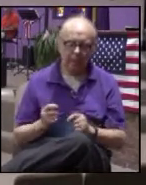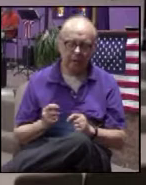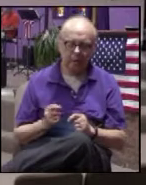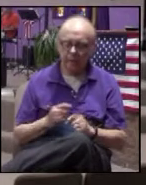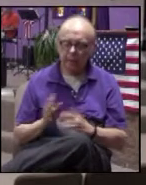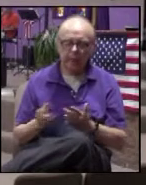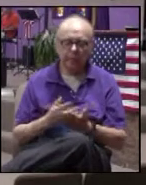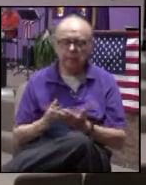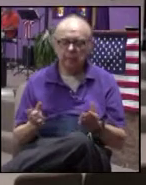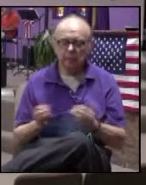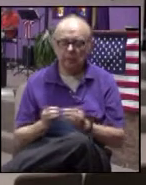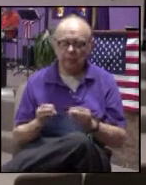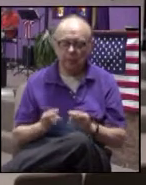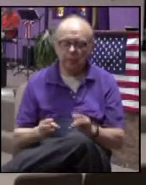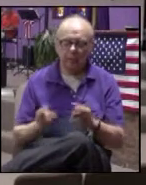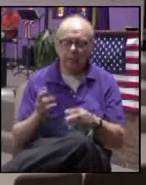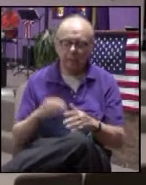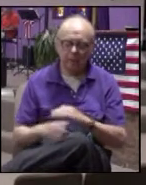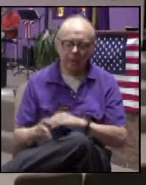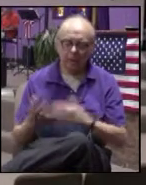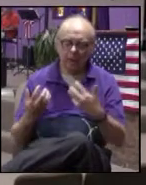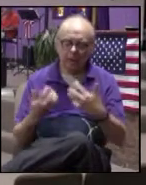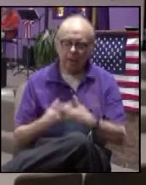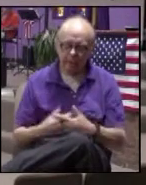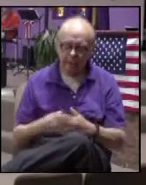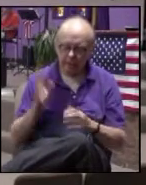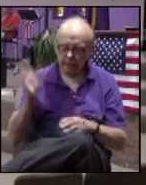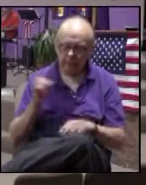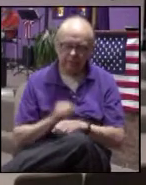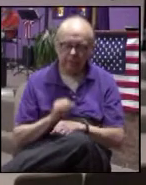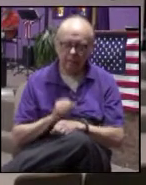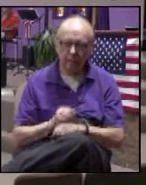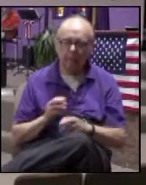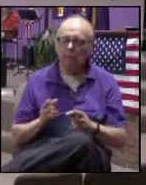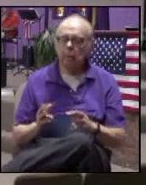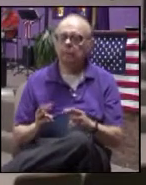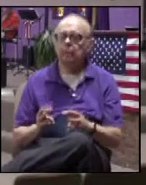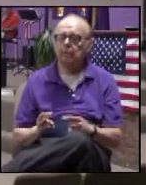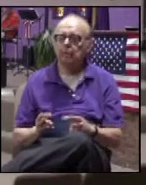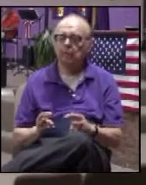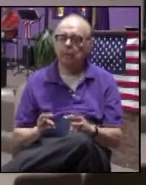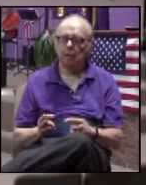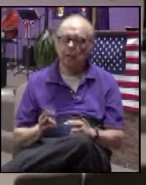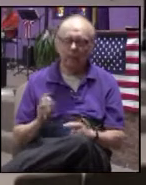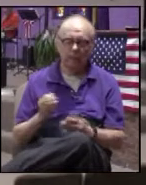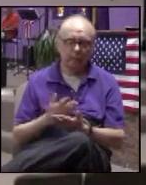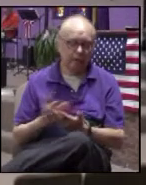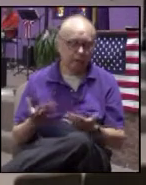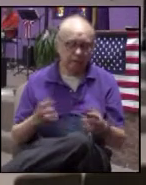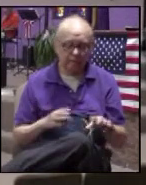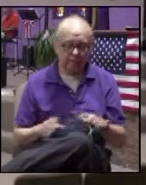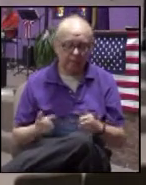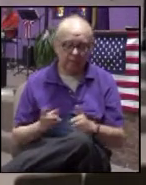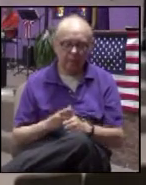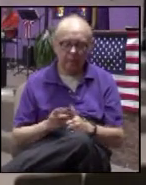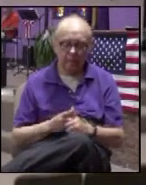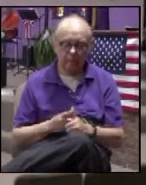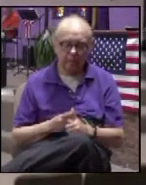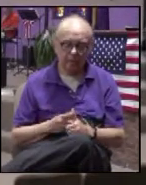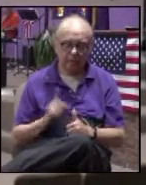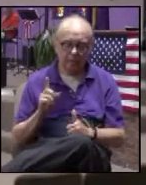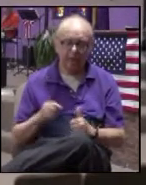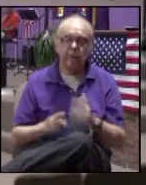more ways to get integrated into His Word and into His ways. There's a couple ways you can do that. First, you got to show